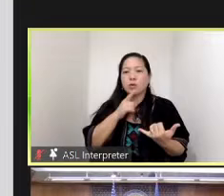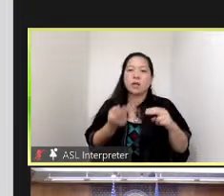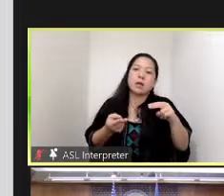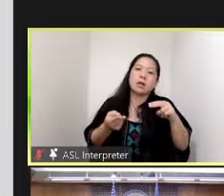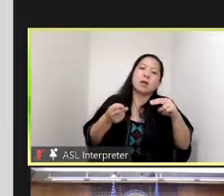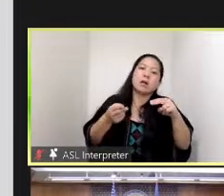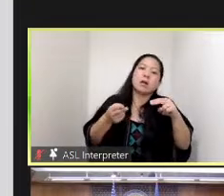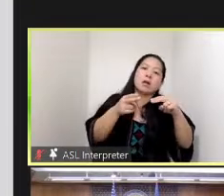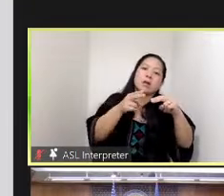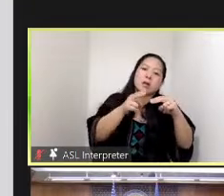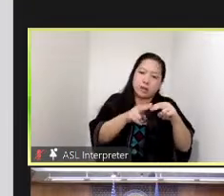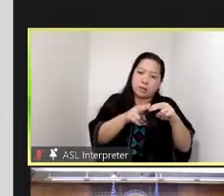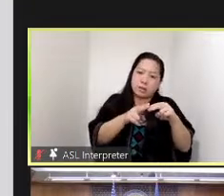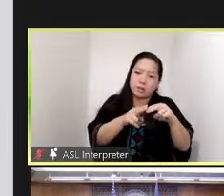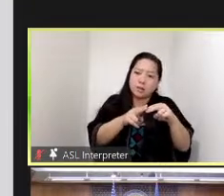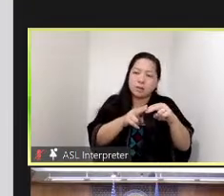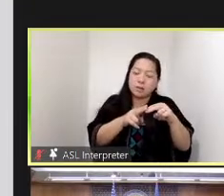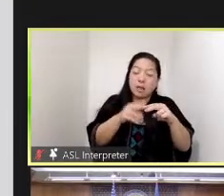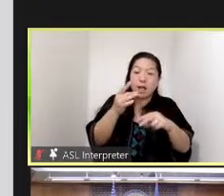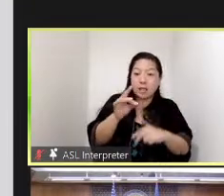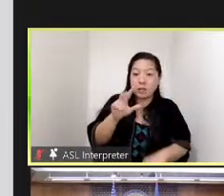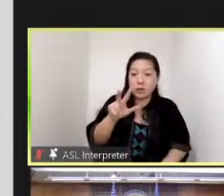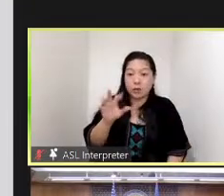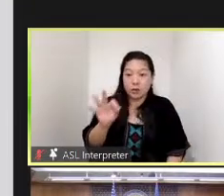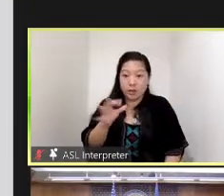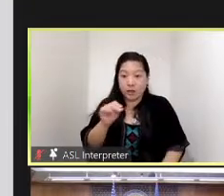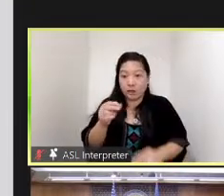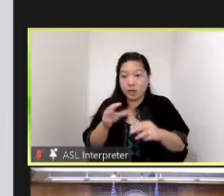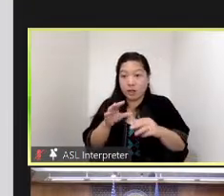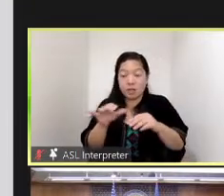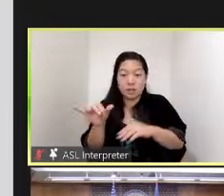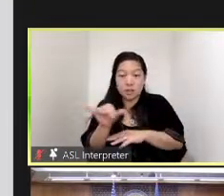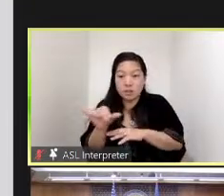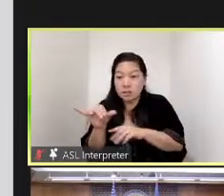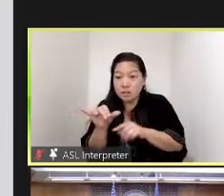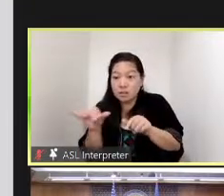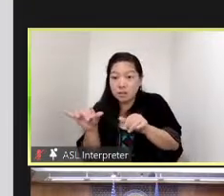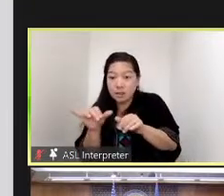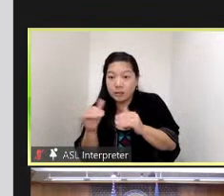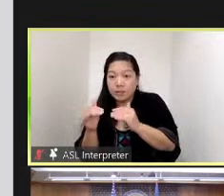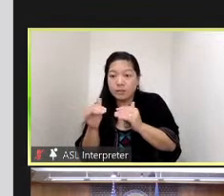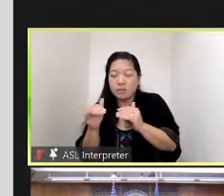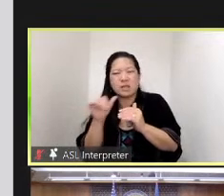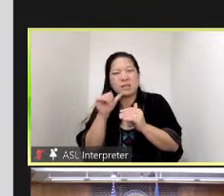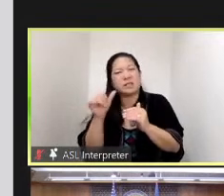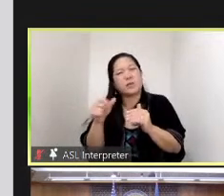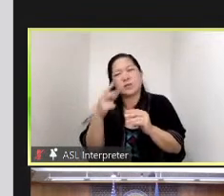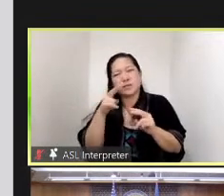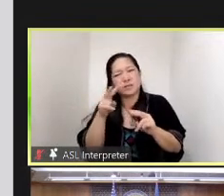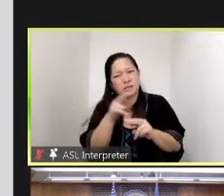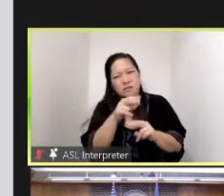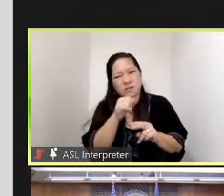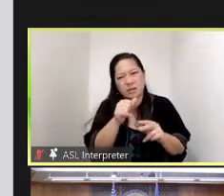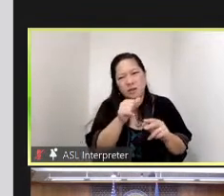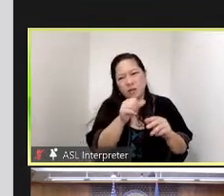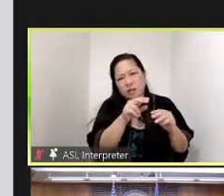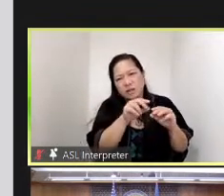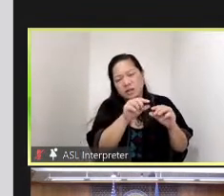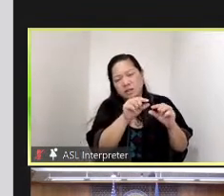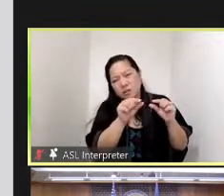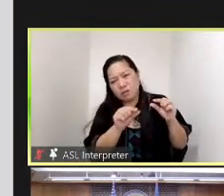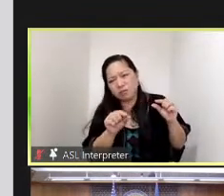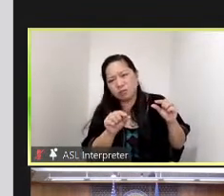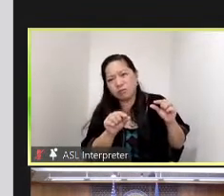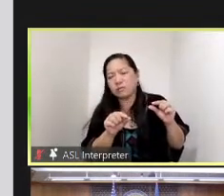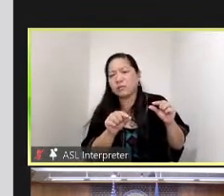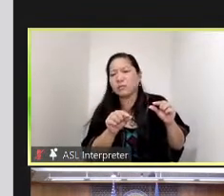to 39-year-olds, right? And it's not as normal as we would see with all the other age groups. As you can see, they are slumping down. And of course,